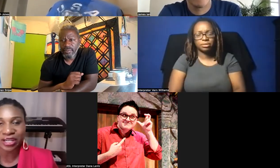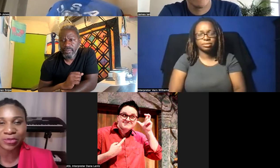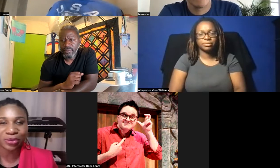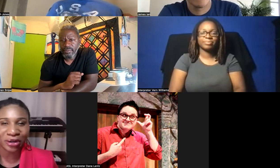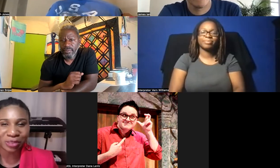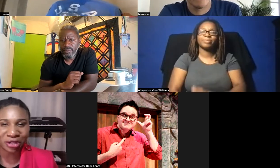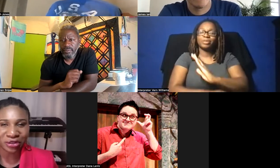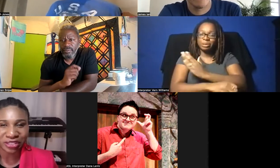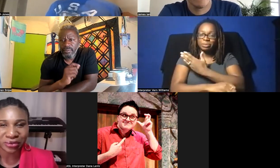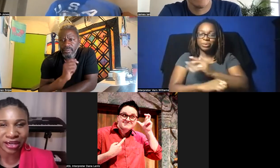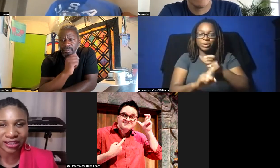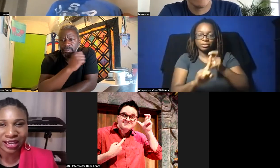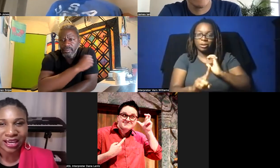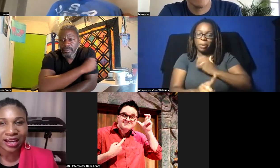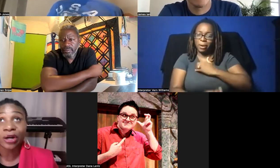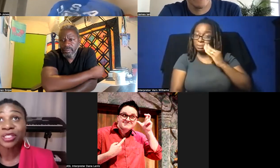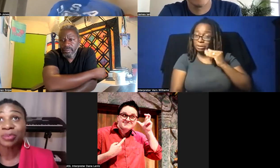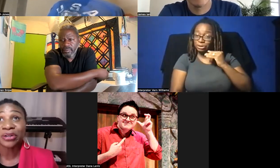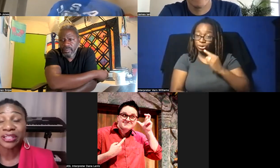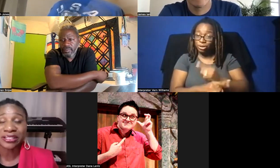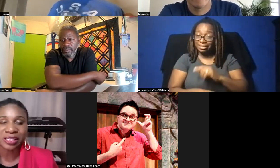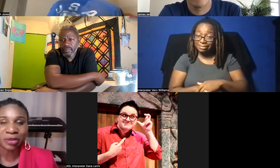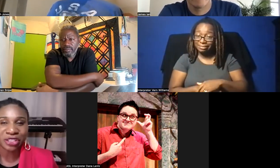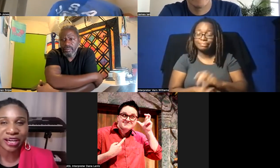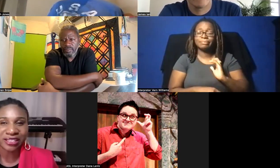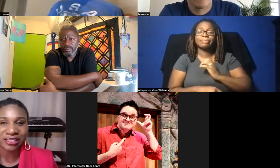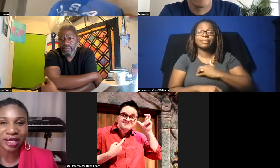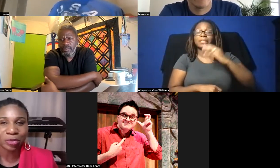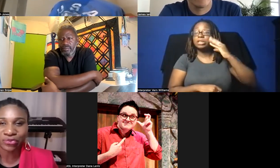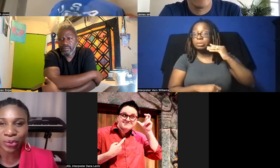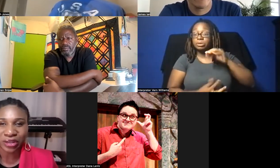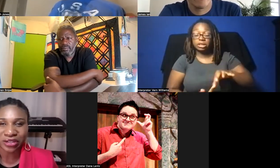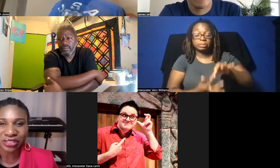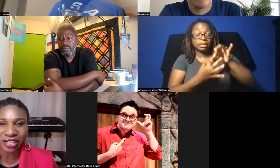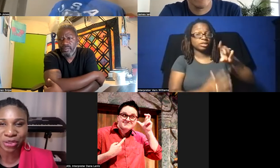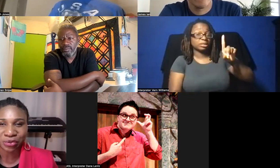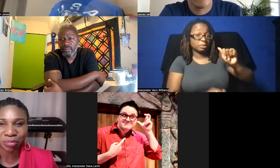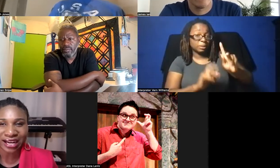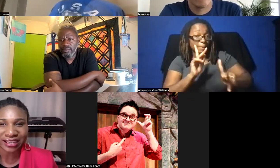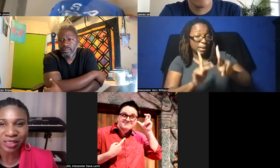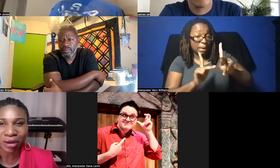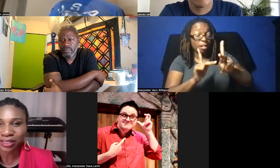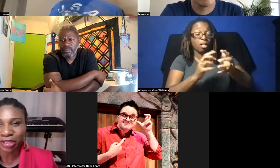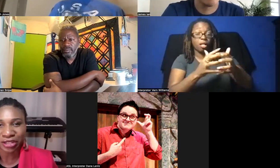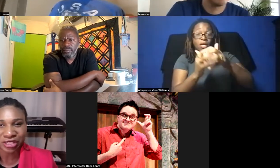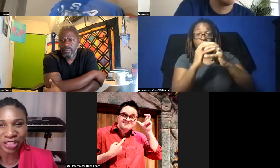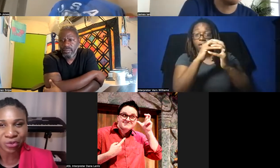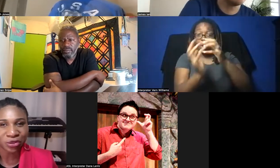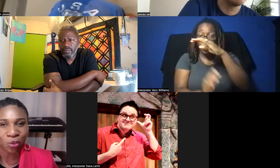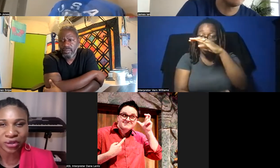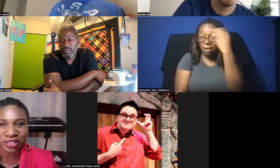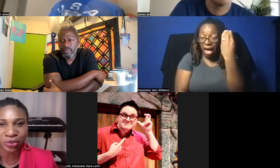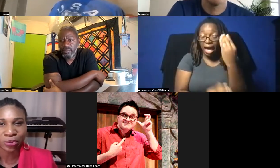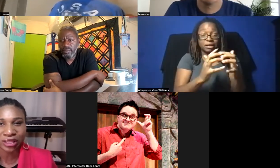Music comes from our experience, right? And our experience, especially as disabled folk, intersection with Blackness, possibly intersection